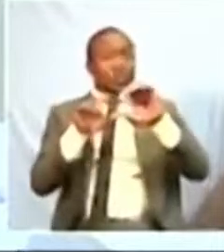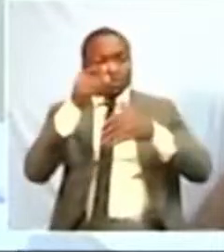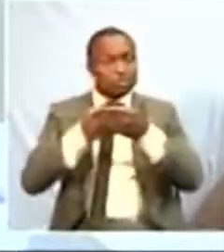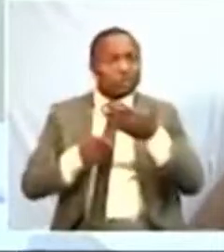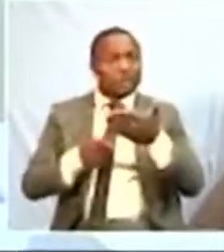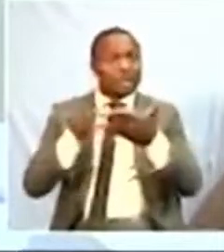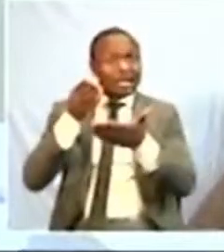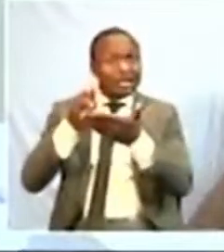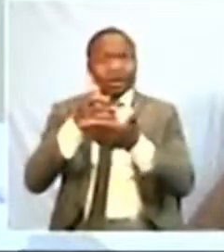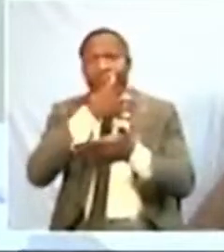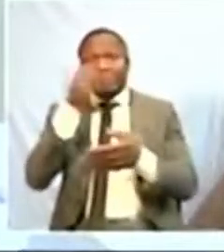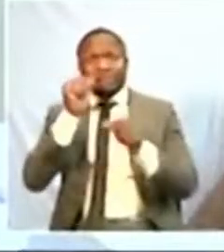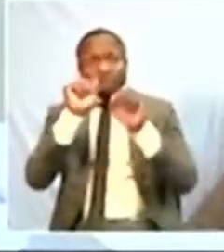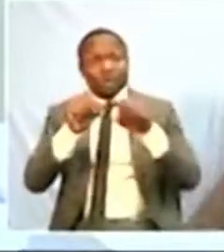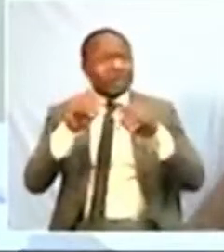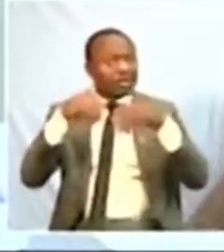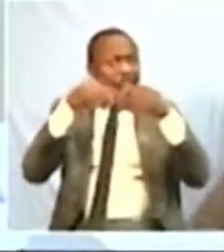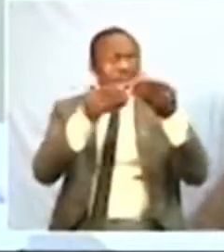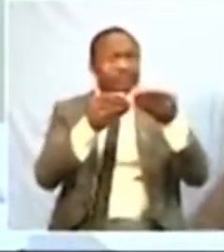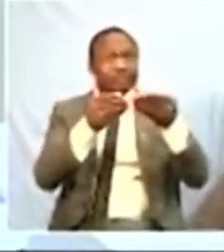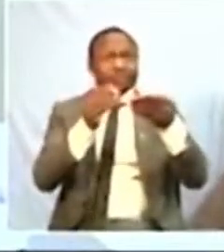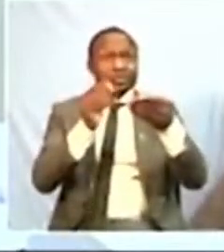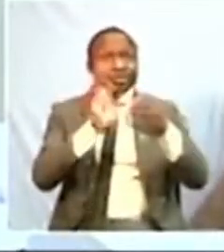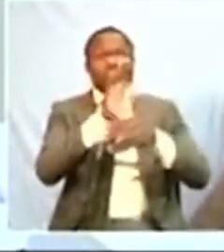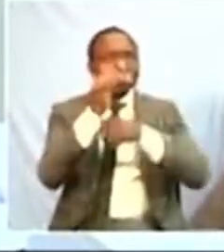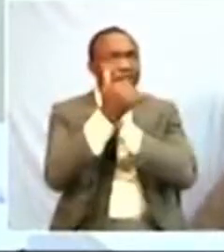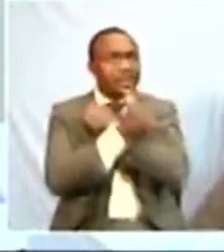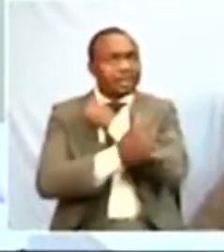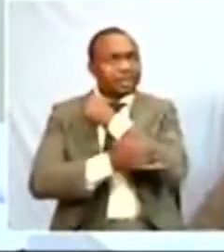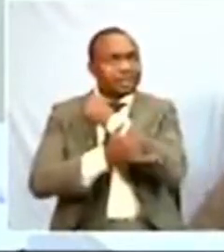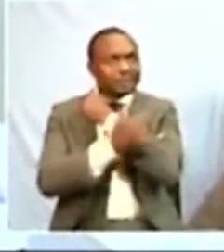Is this the best you can give to your nation?